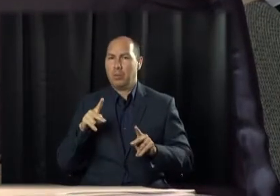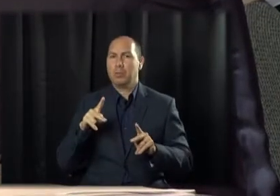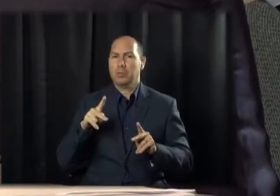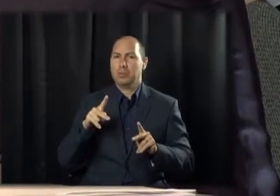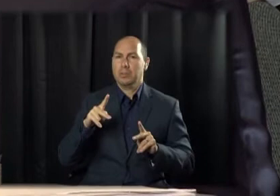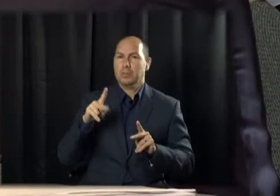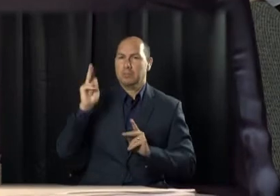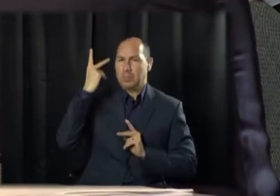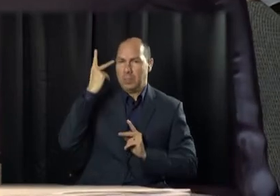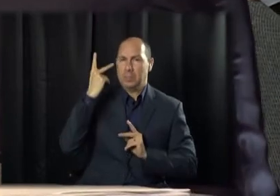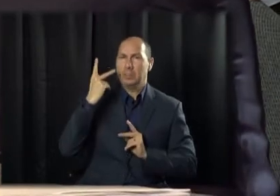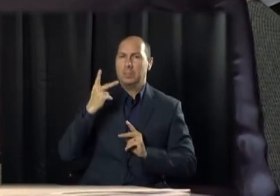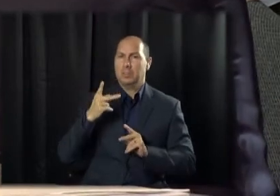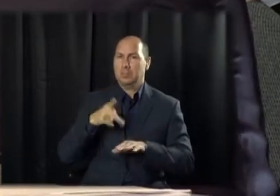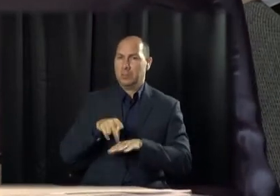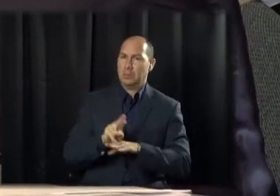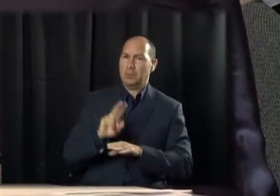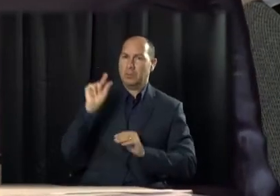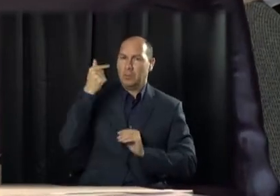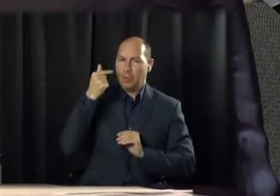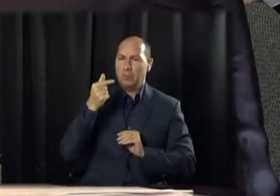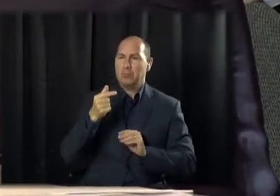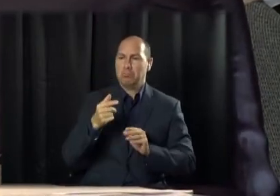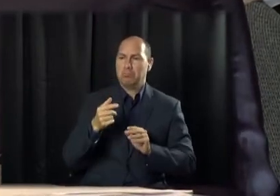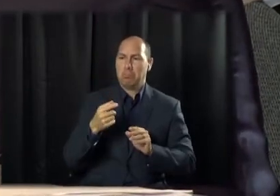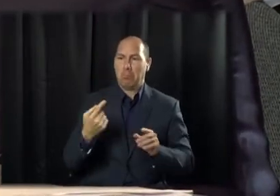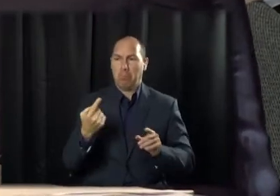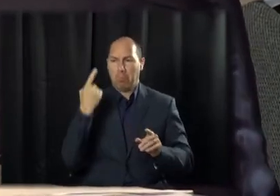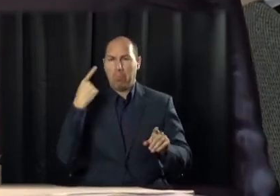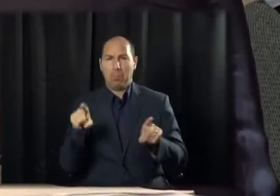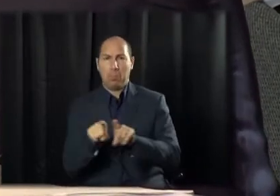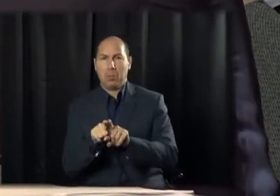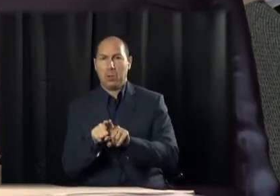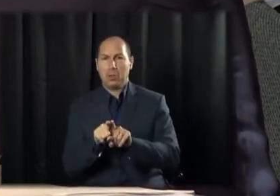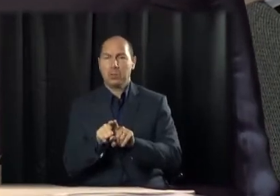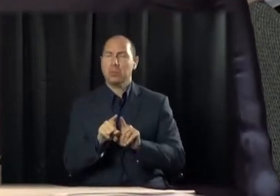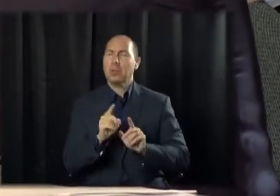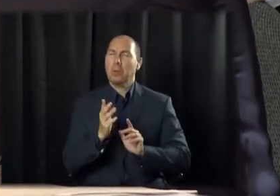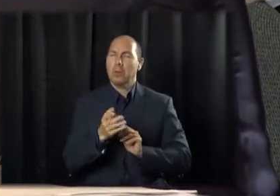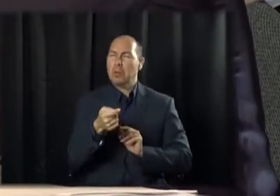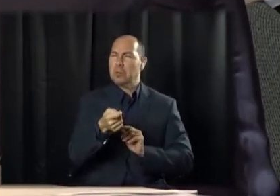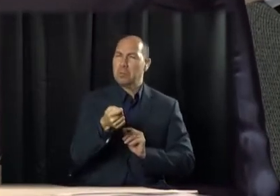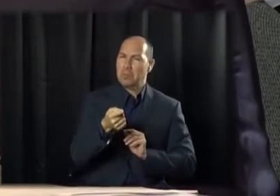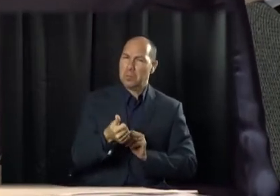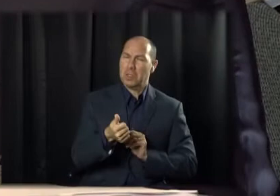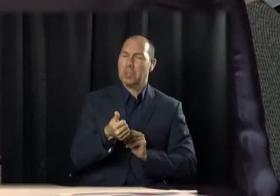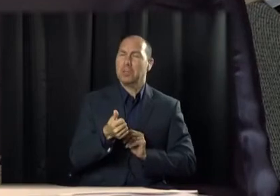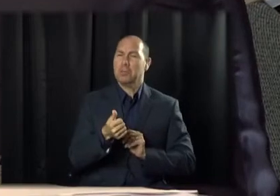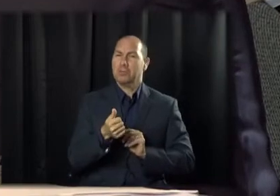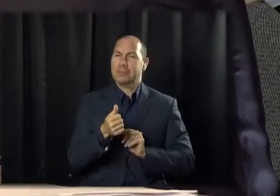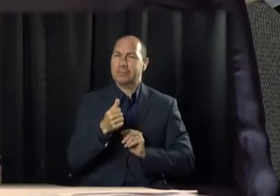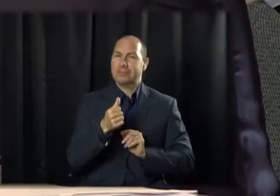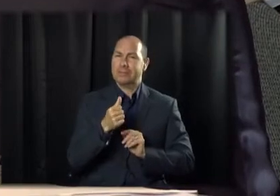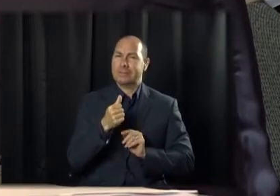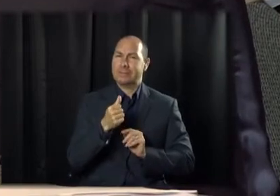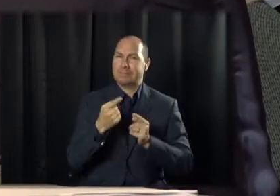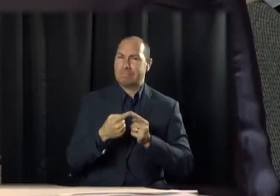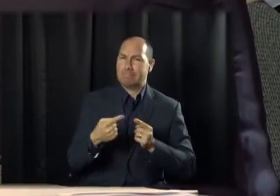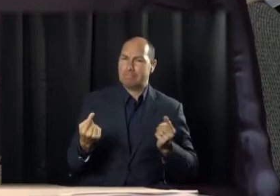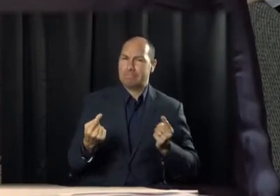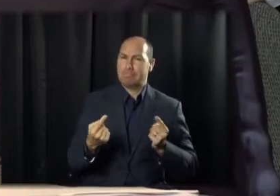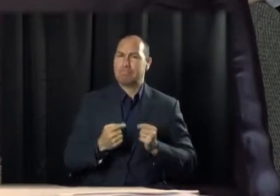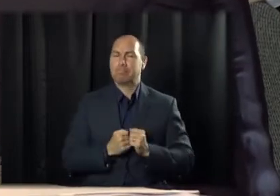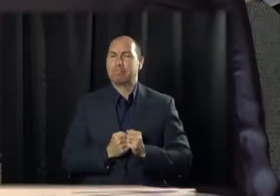Puerto Rico. But there are a couple of areas in which it is not aligned, and I'll mention them. The first one